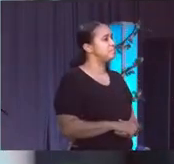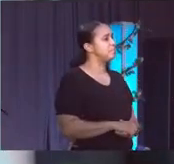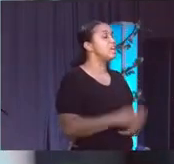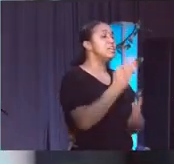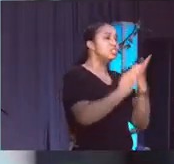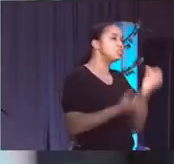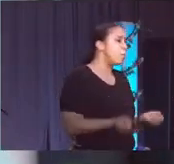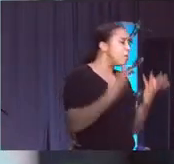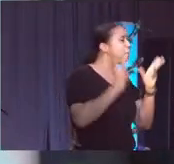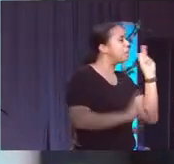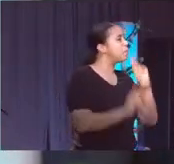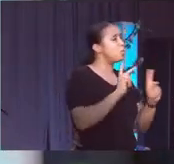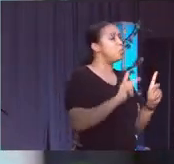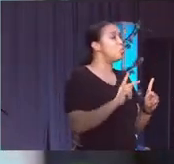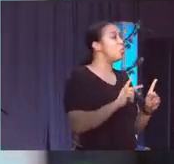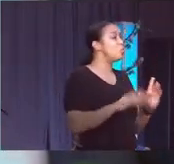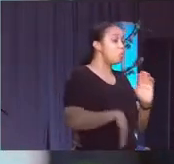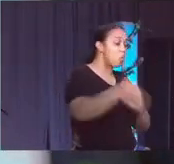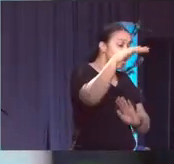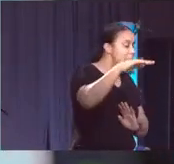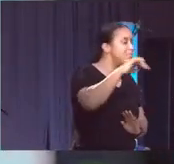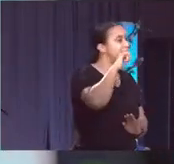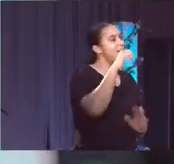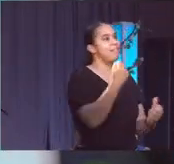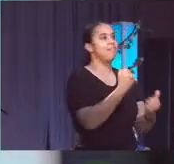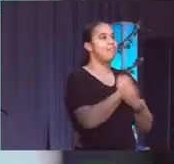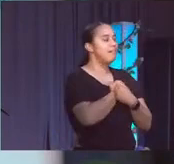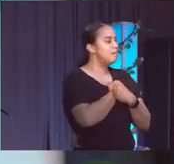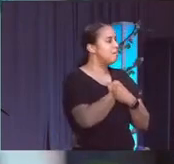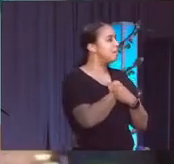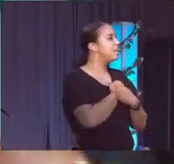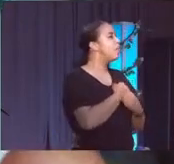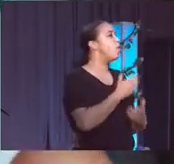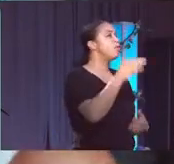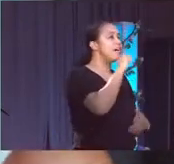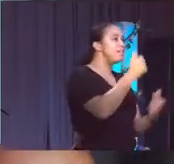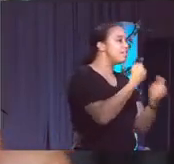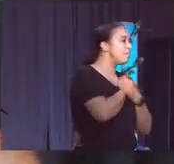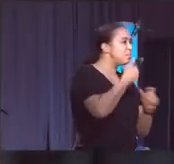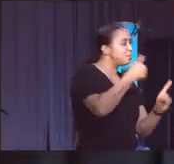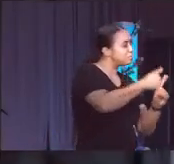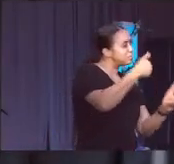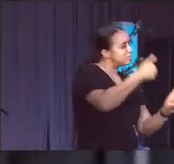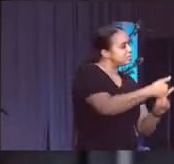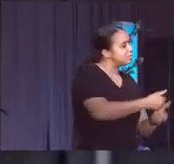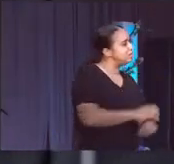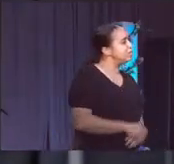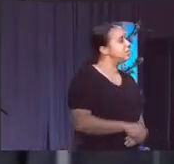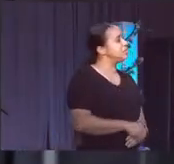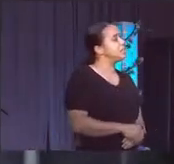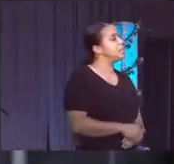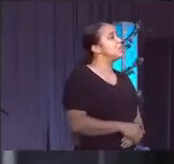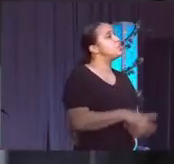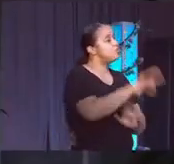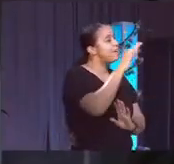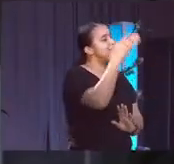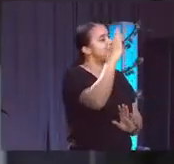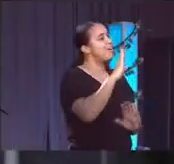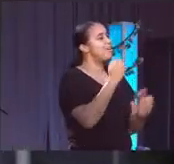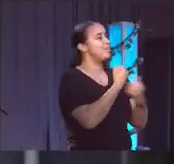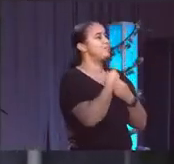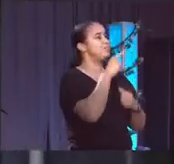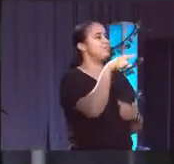So many people grow up unloved. So many people grow up not loving themselves. And then you discover that God loves